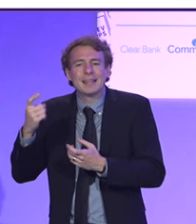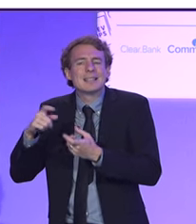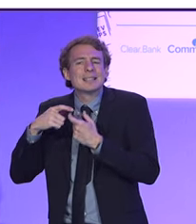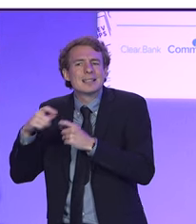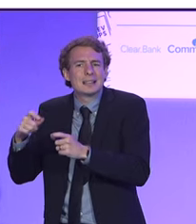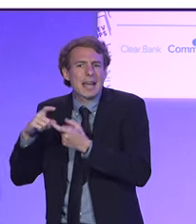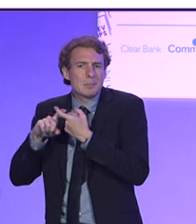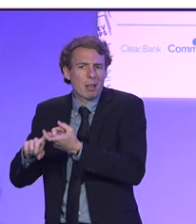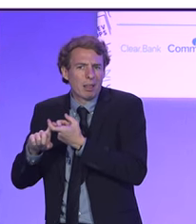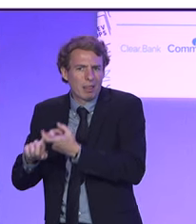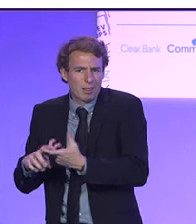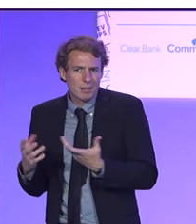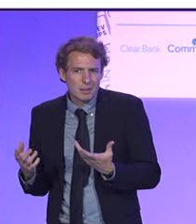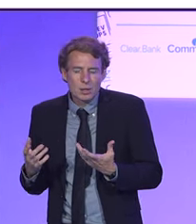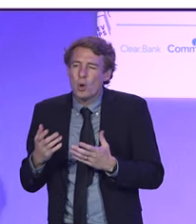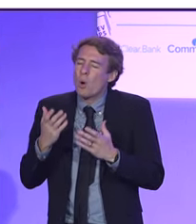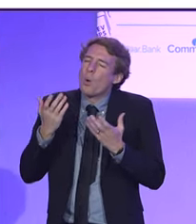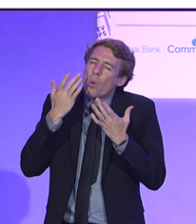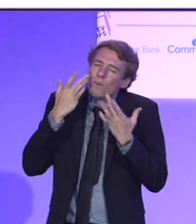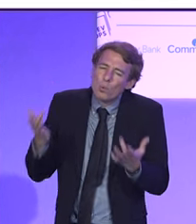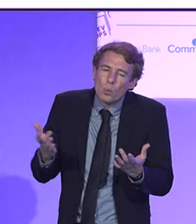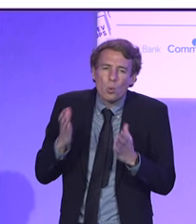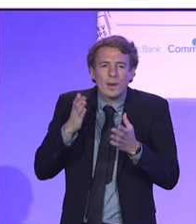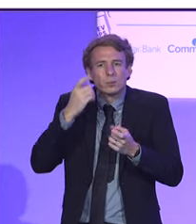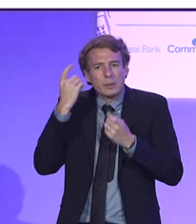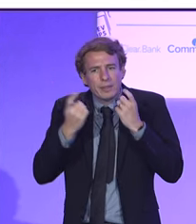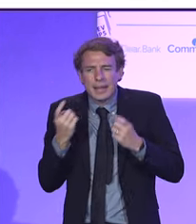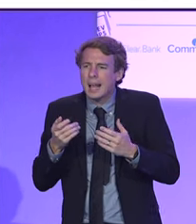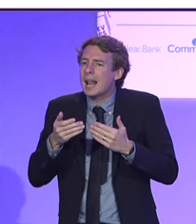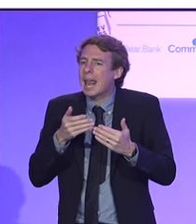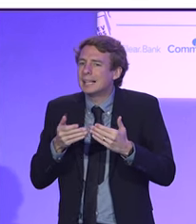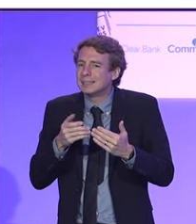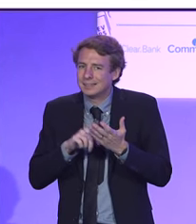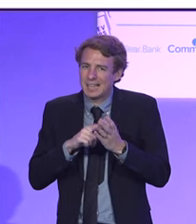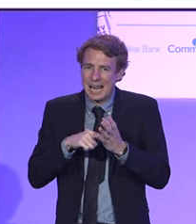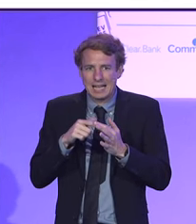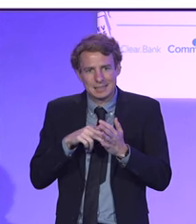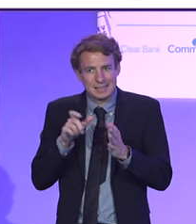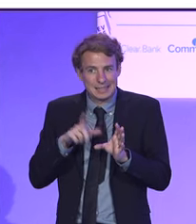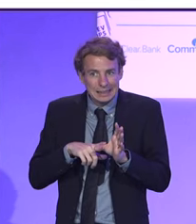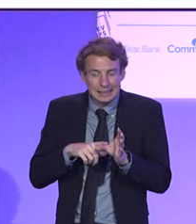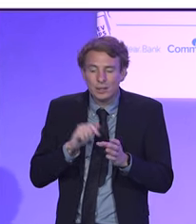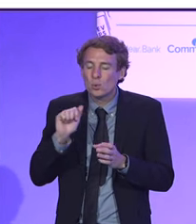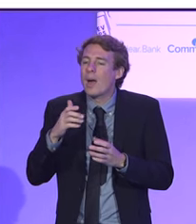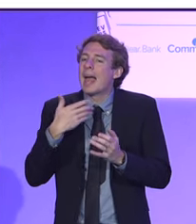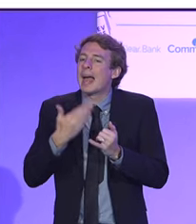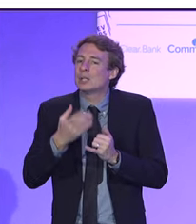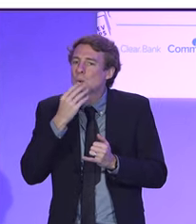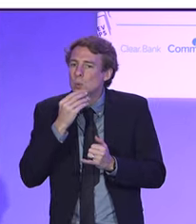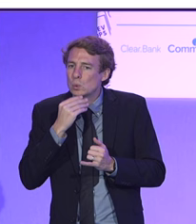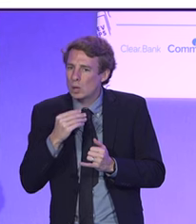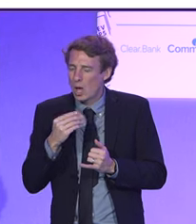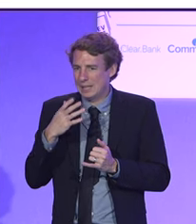impact. Of course, you have to consider the latency, how close the region is to your end user, You might have compliance reasons.